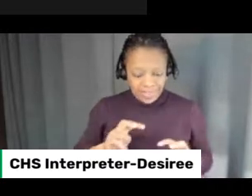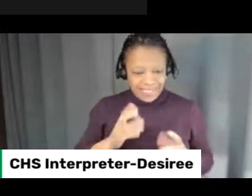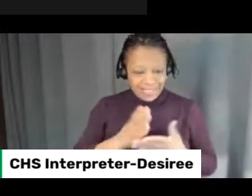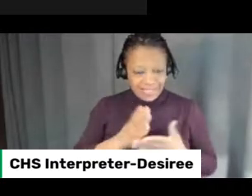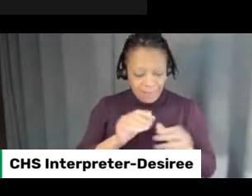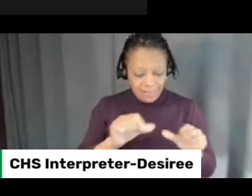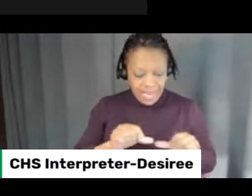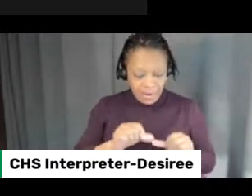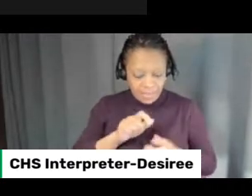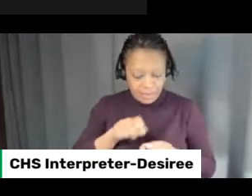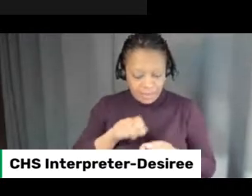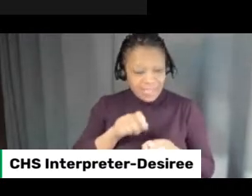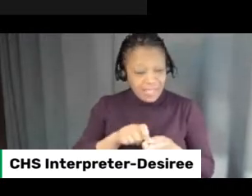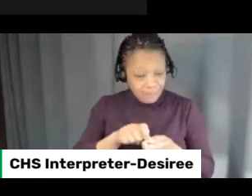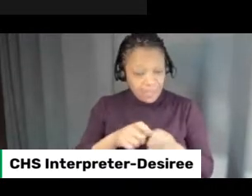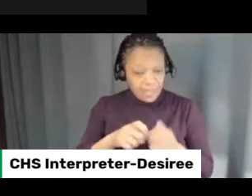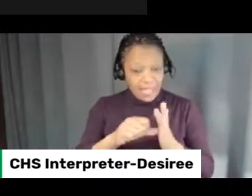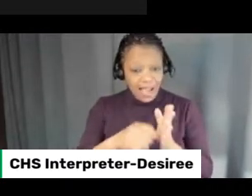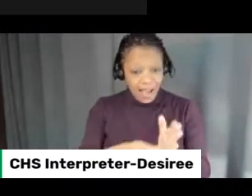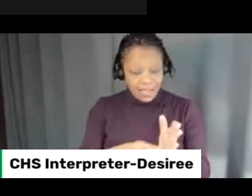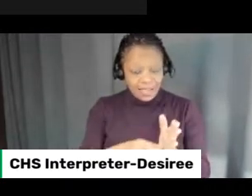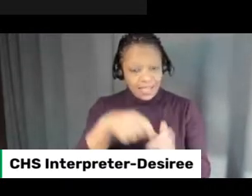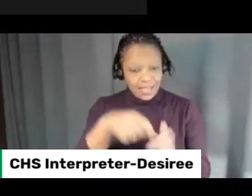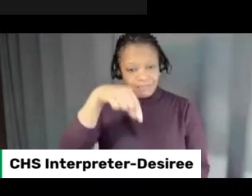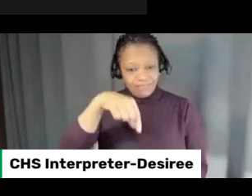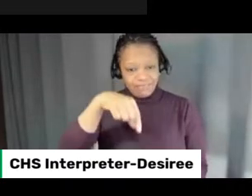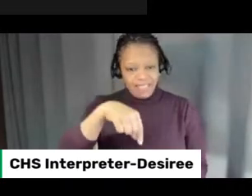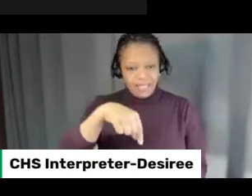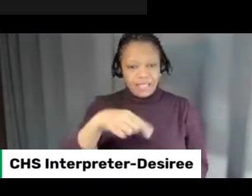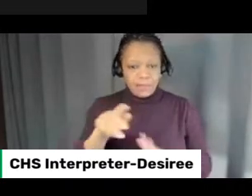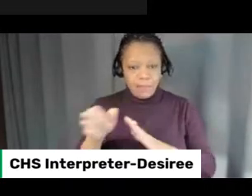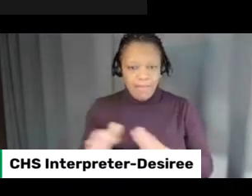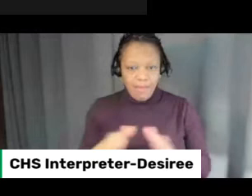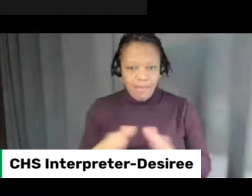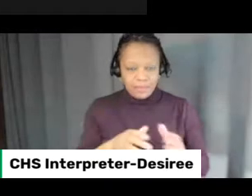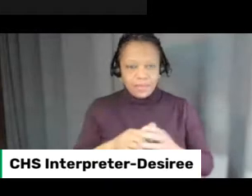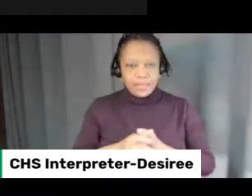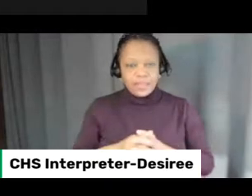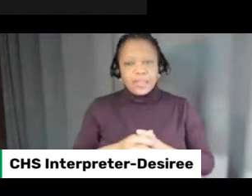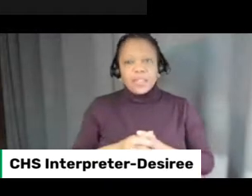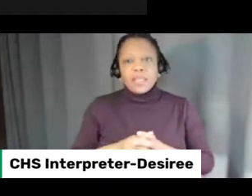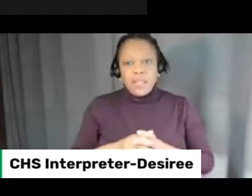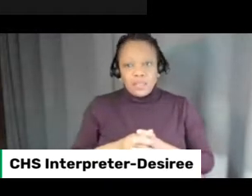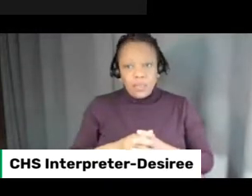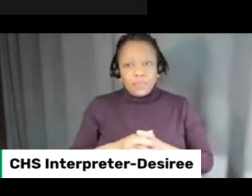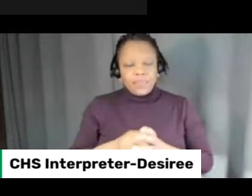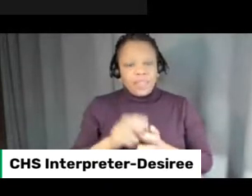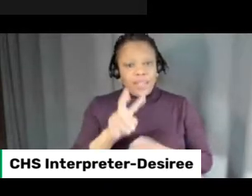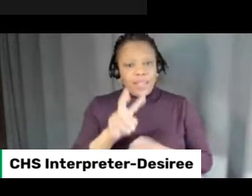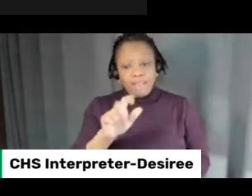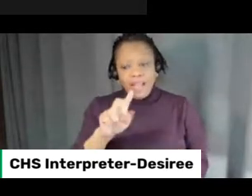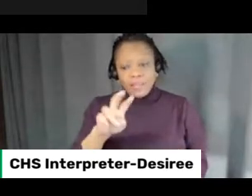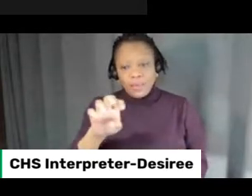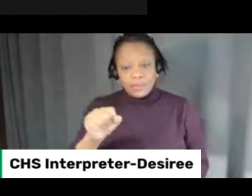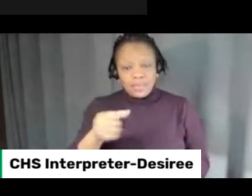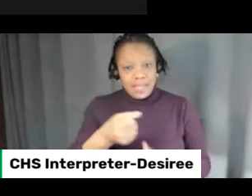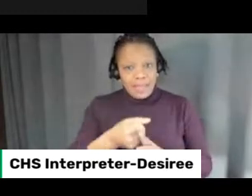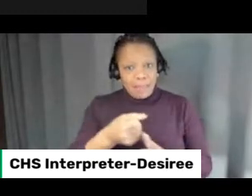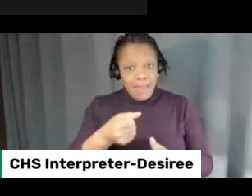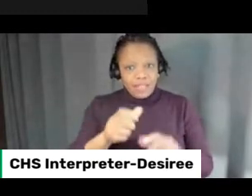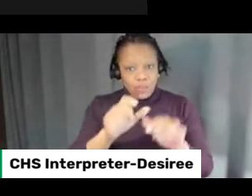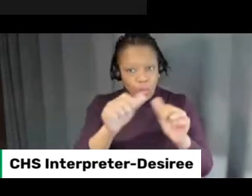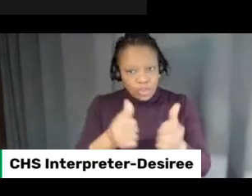this policy plan. So the values that really shaped this policy are the ones on your screen. So we looked